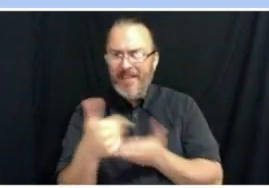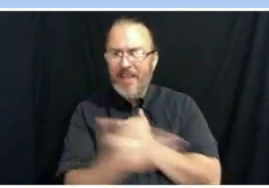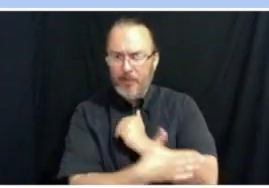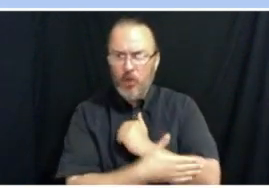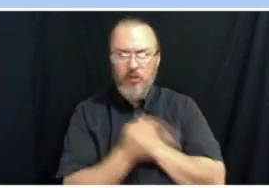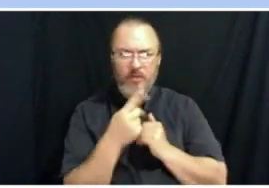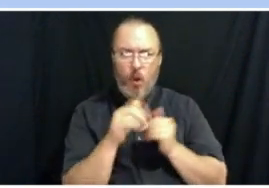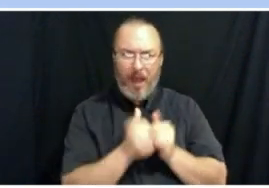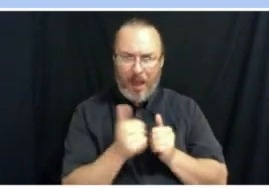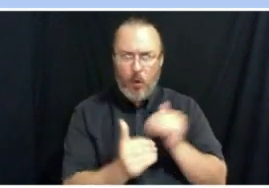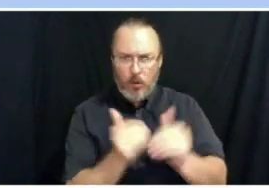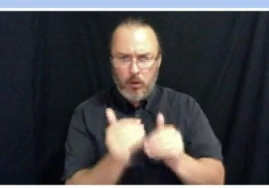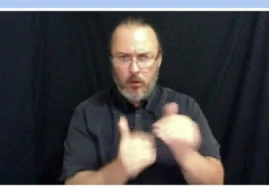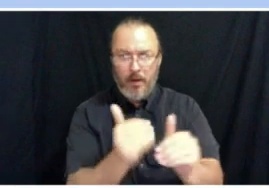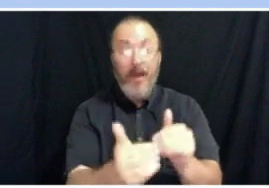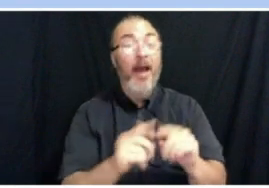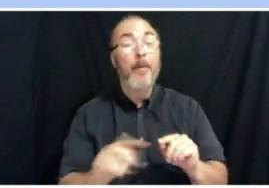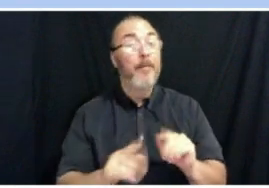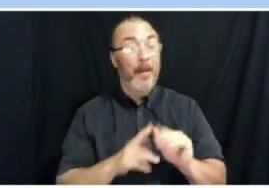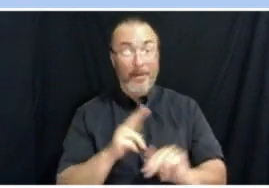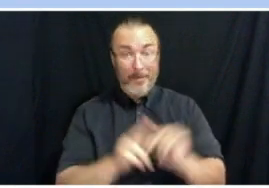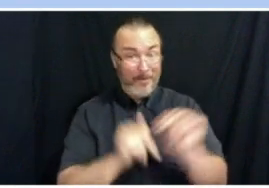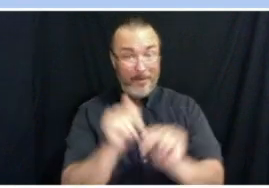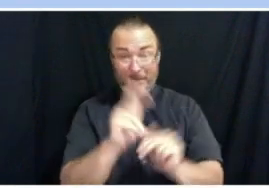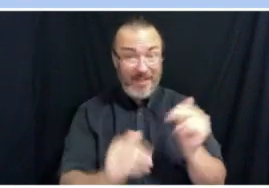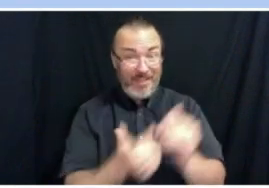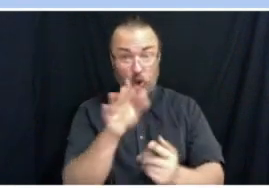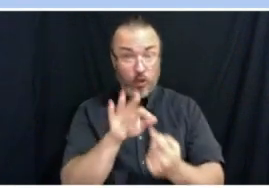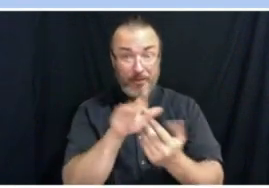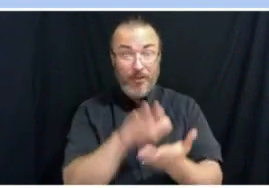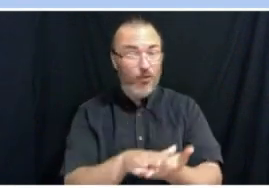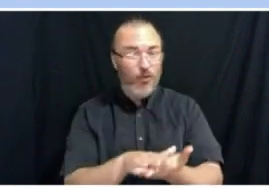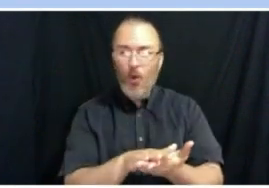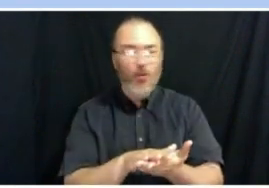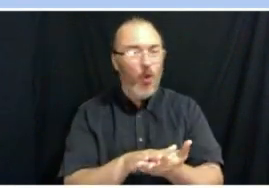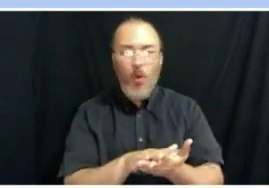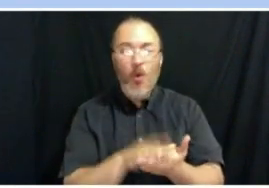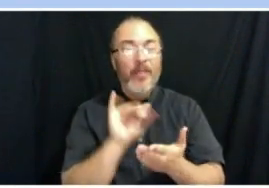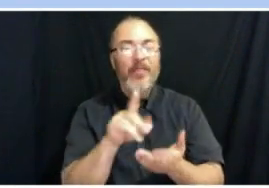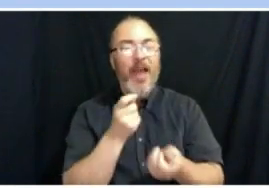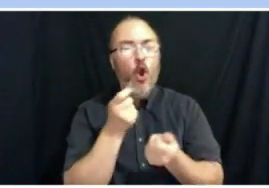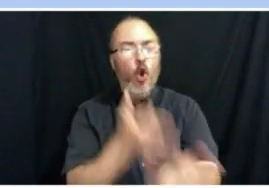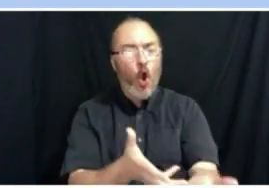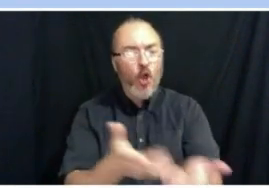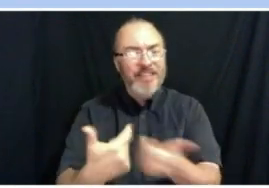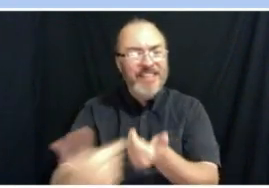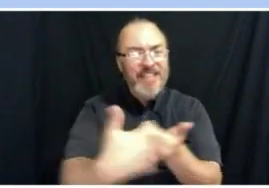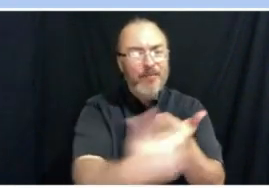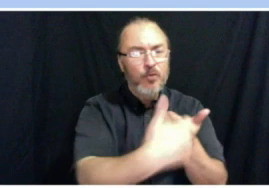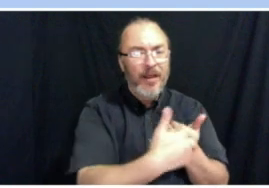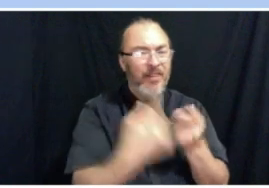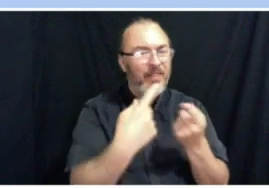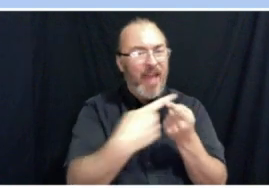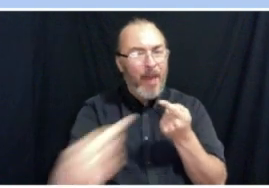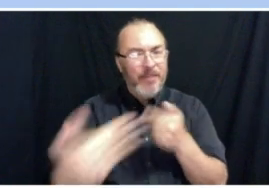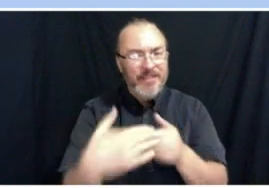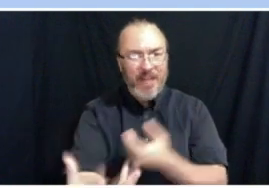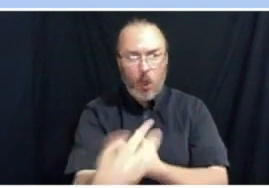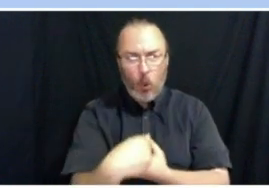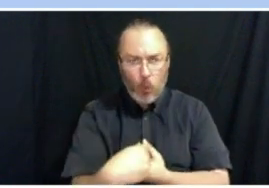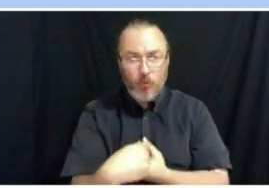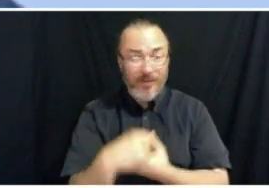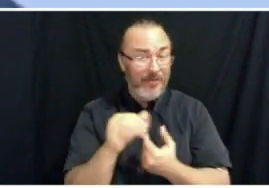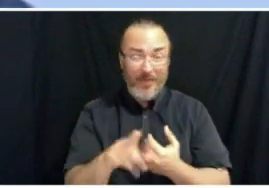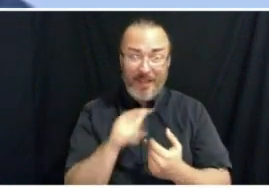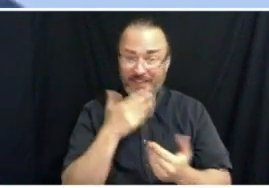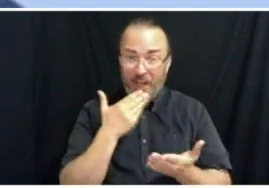the building of new special schools is not a good idea. It promotes segregation, not inclusion. And it's been shown not to be good for learners, and it